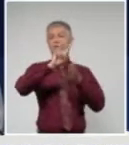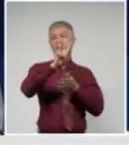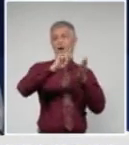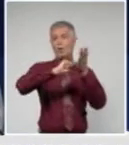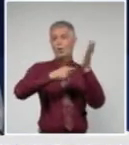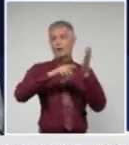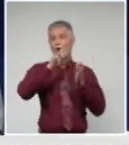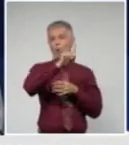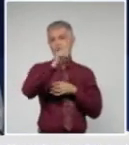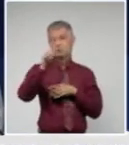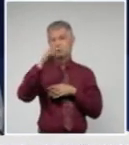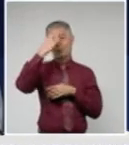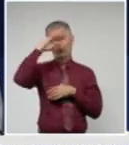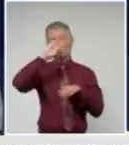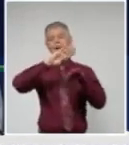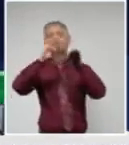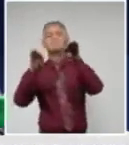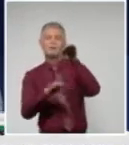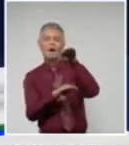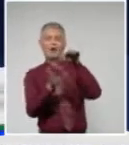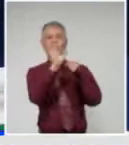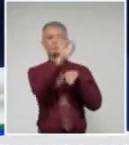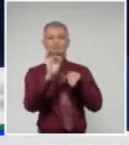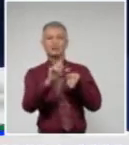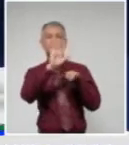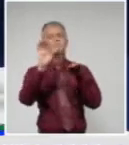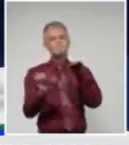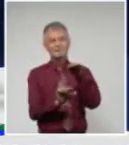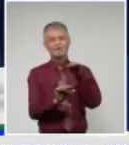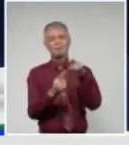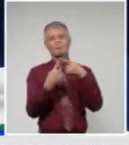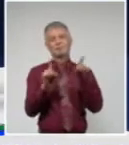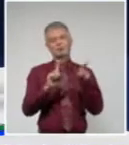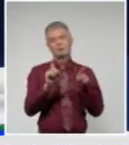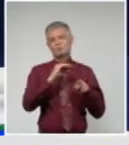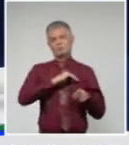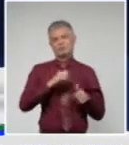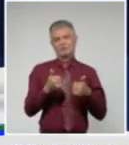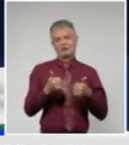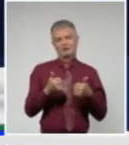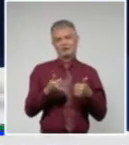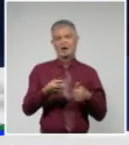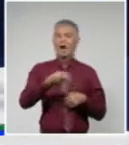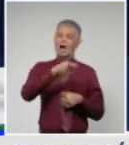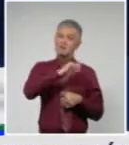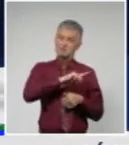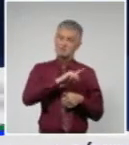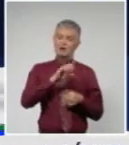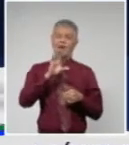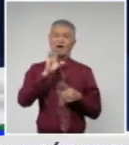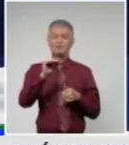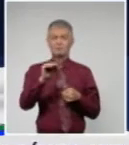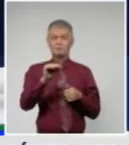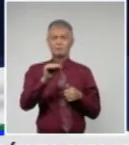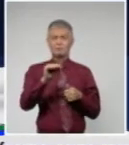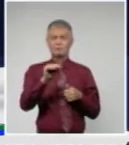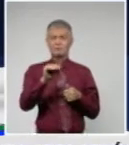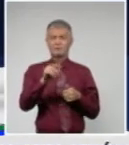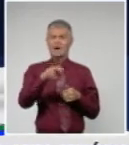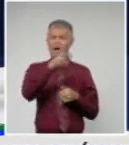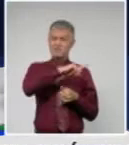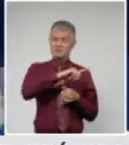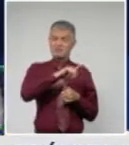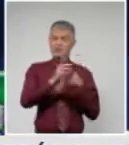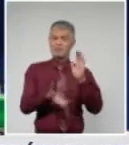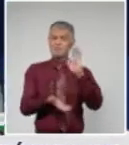in Havana, 2 in Matanzas, 4 in Sancti Spiritus, 39 in Ciego de Ávila,